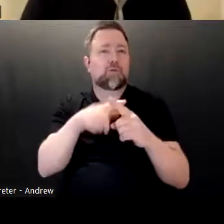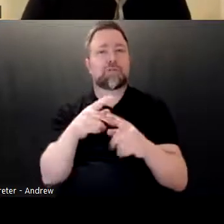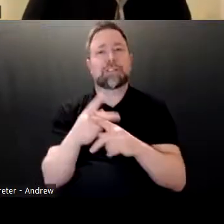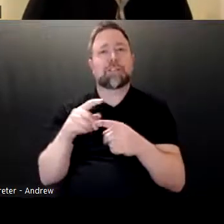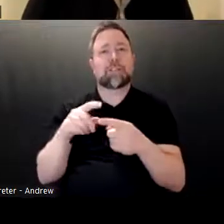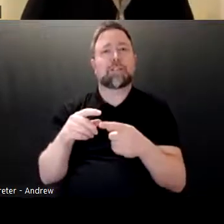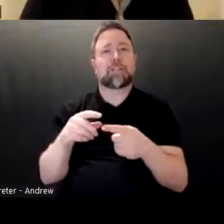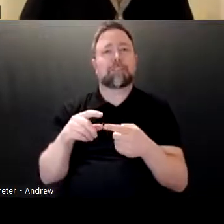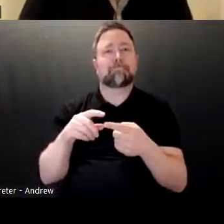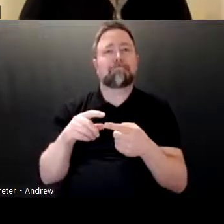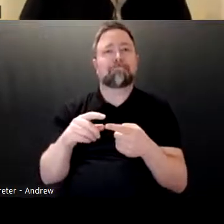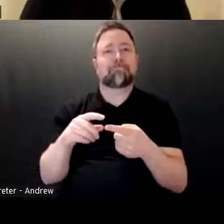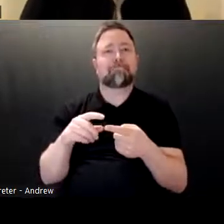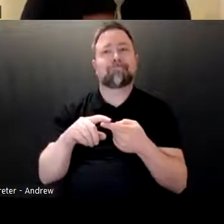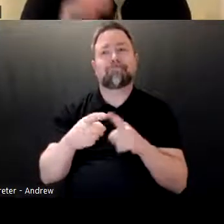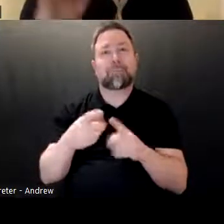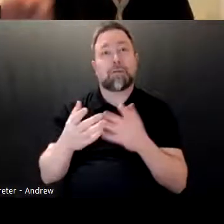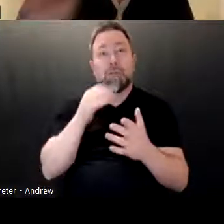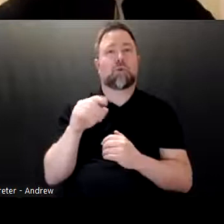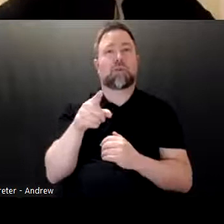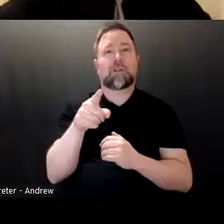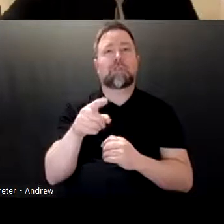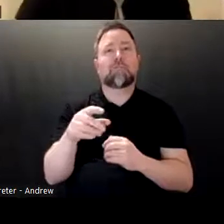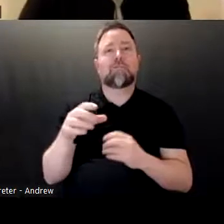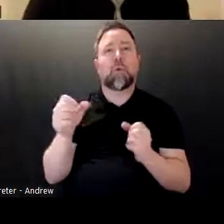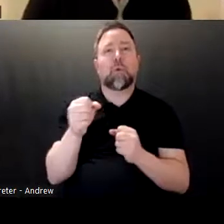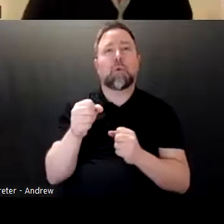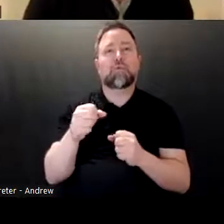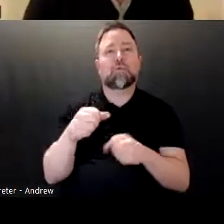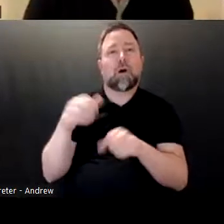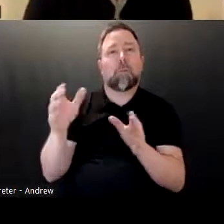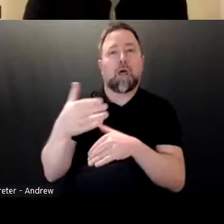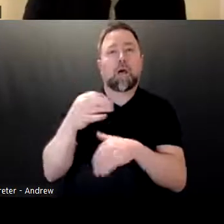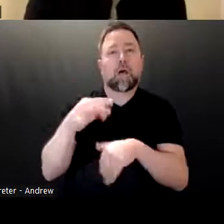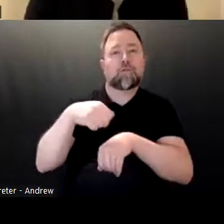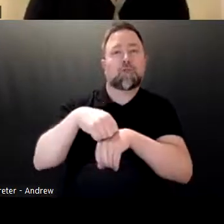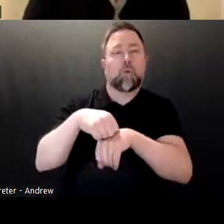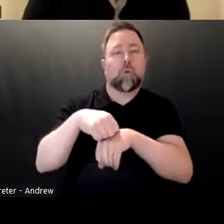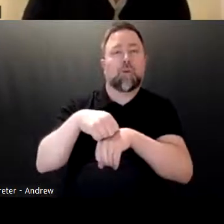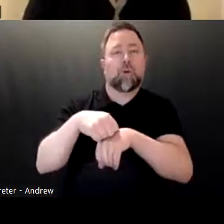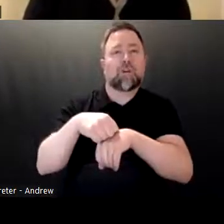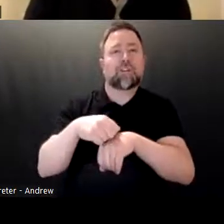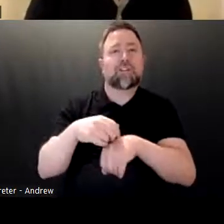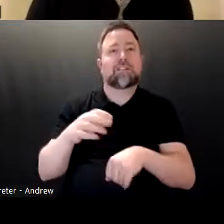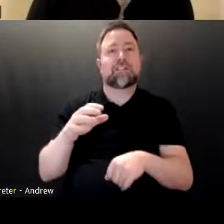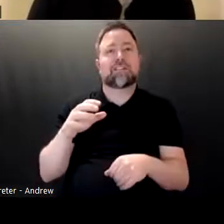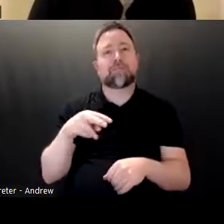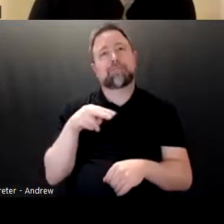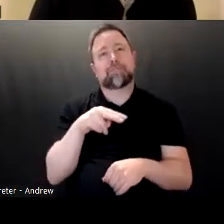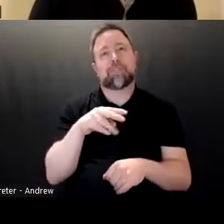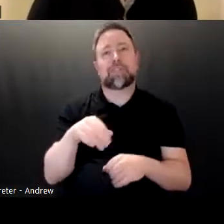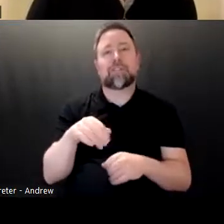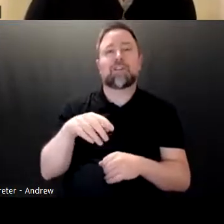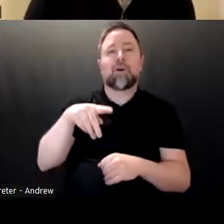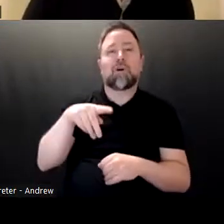relationships. And I want to share, first I want to share a quick video that gives you a little context of the exterior of